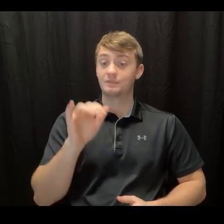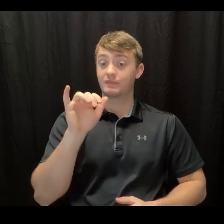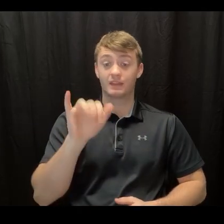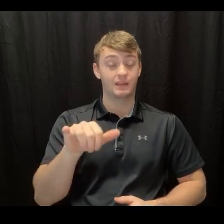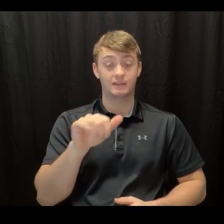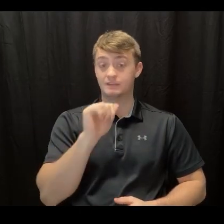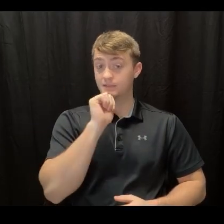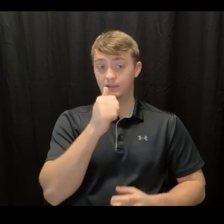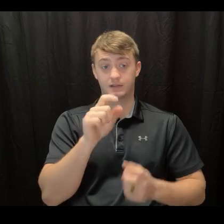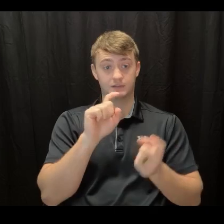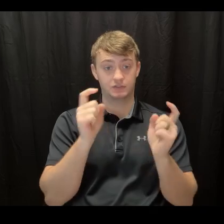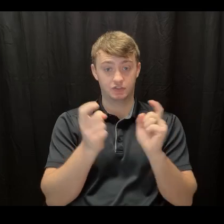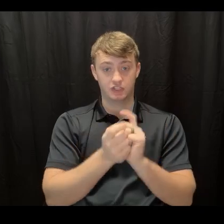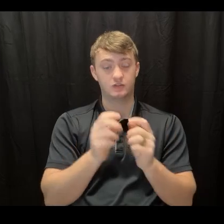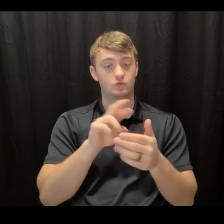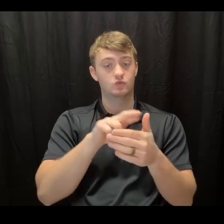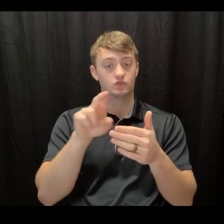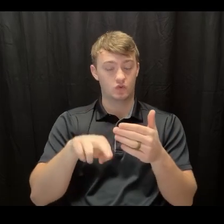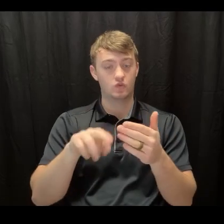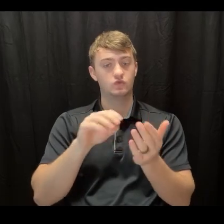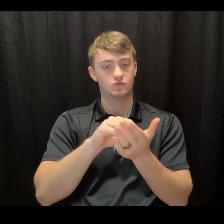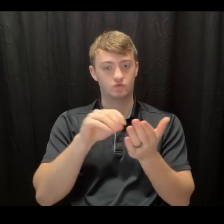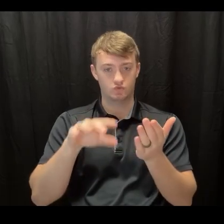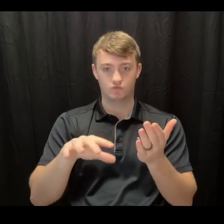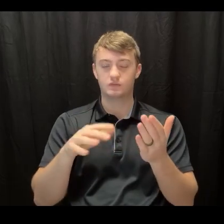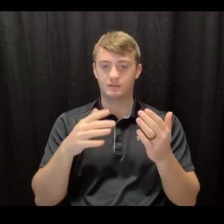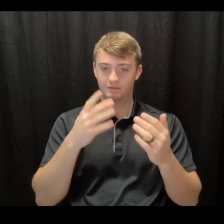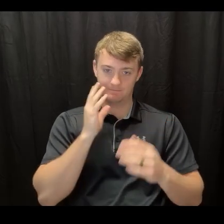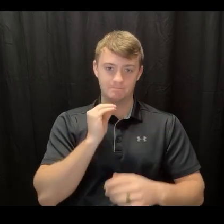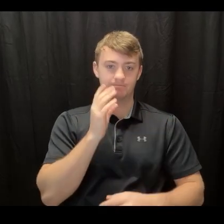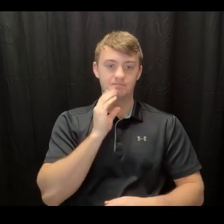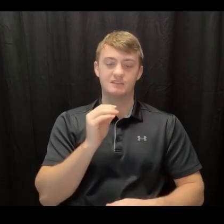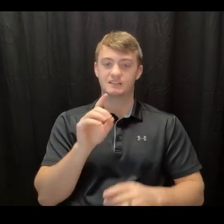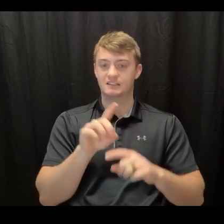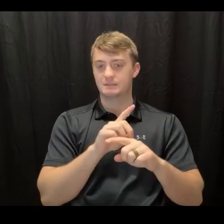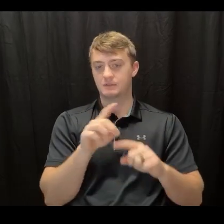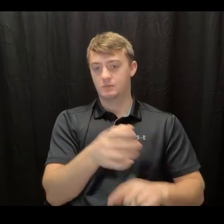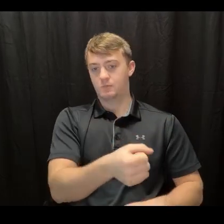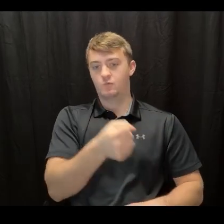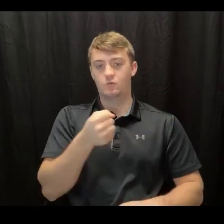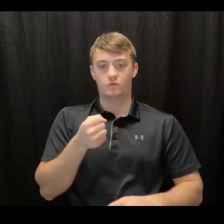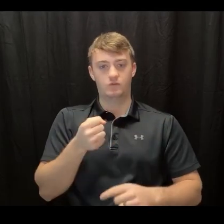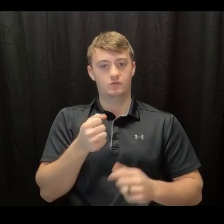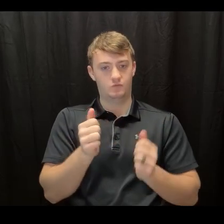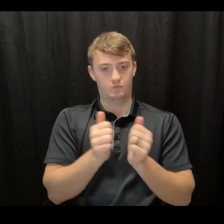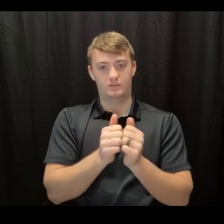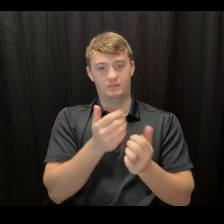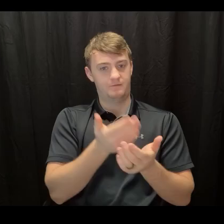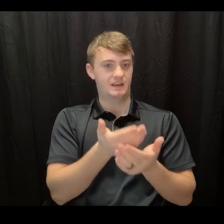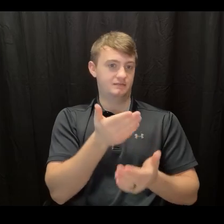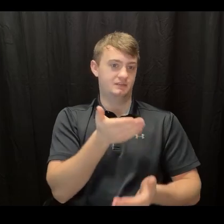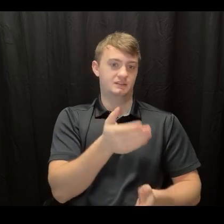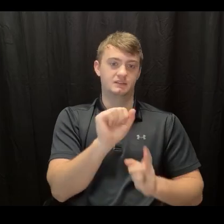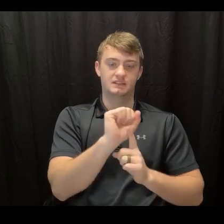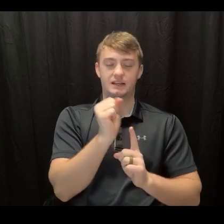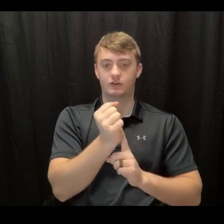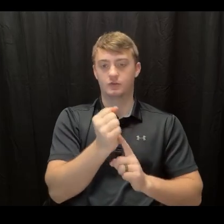That does not change the result that the student has undergone a disciplinary removal under the facts of this scenario.